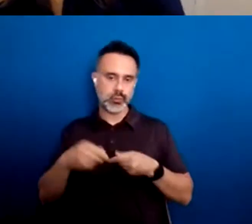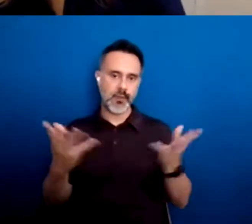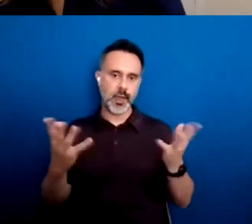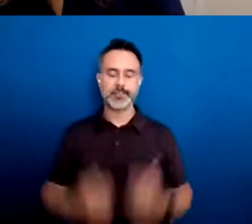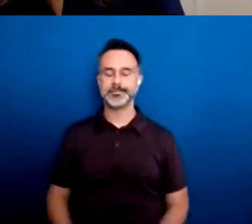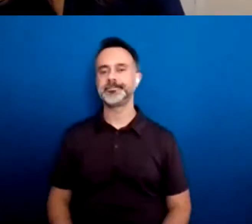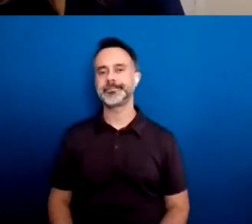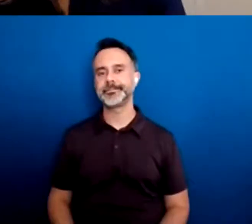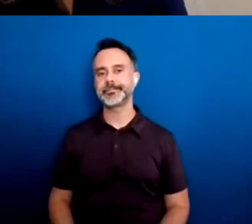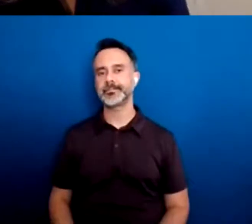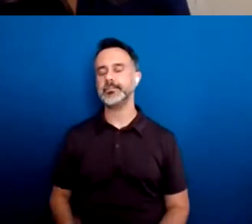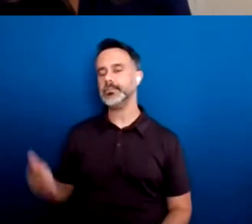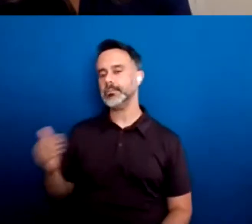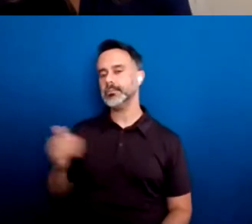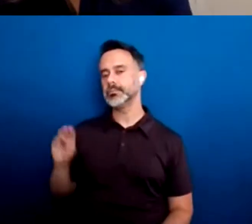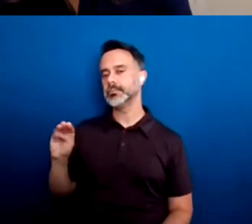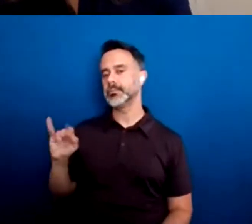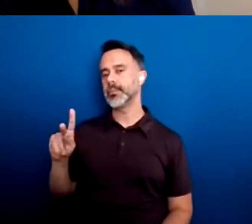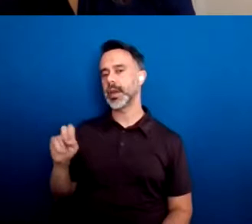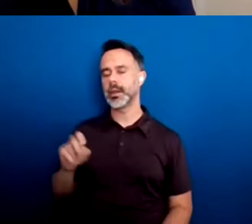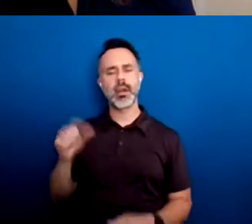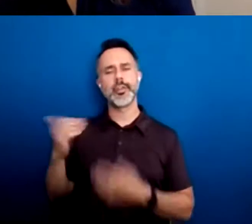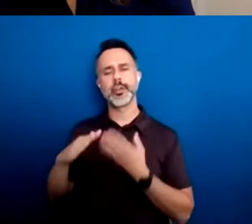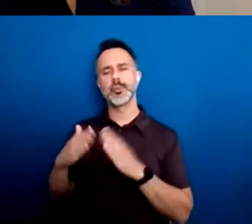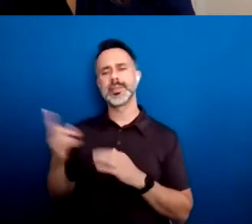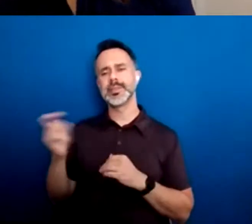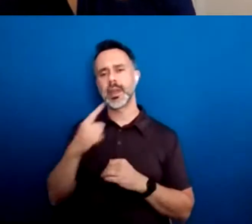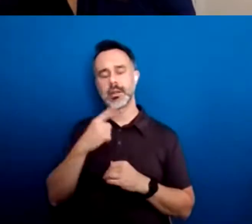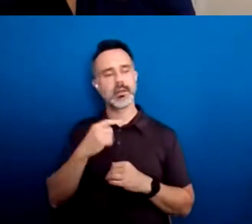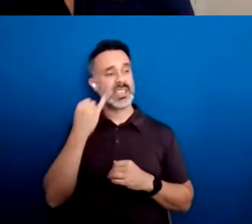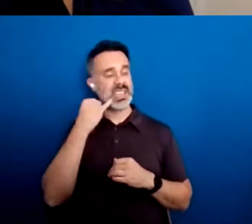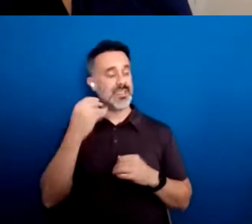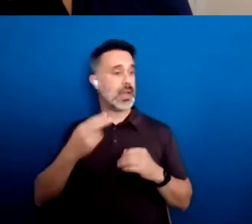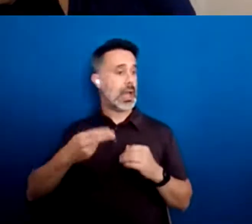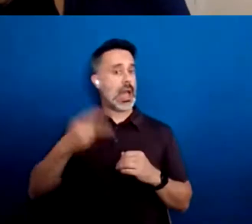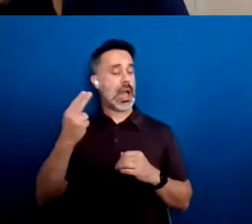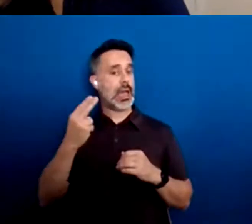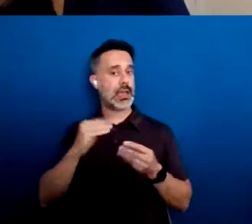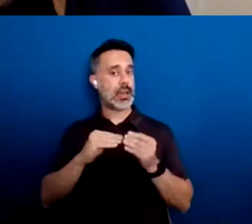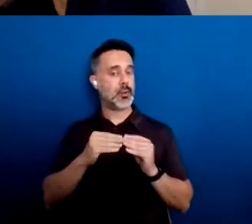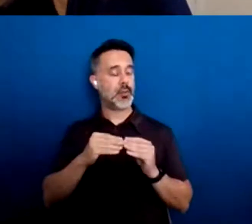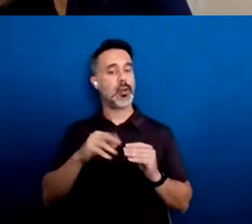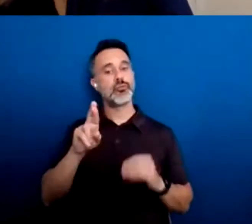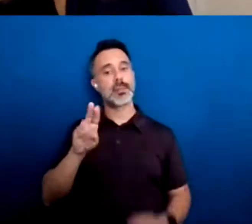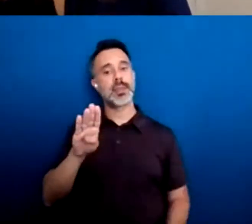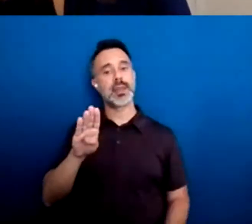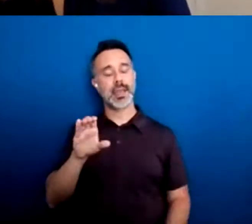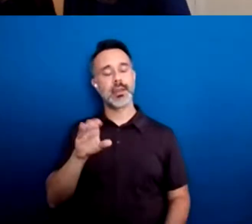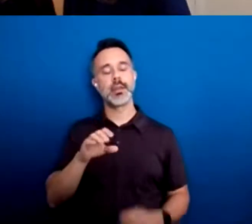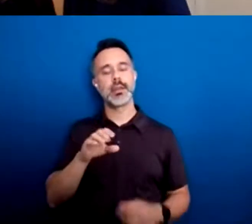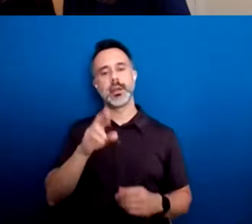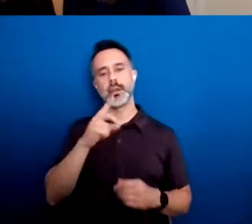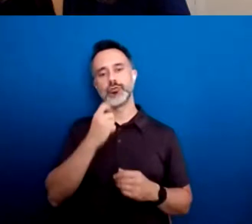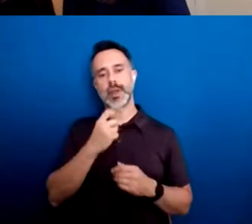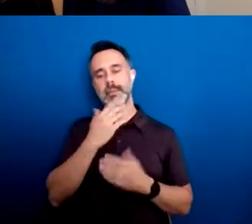Another community member asks, should someone with a higher than normal red blood cell count and low blood oxygen wear a mask for an extended